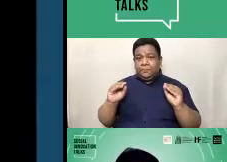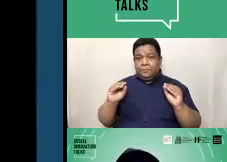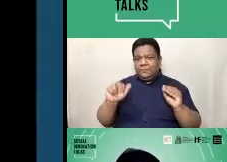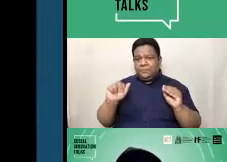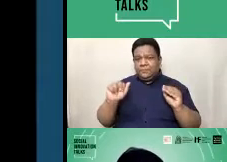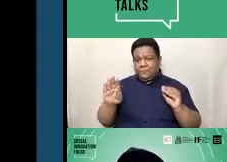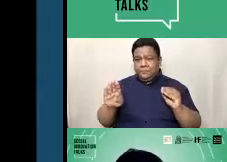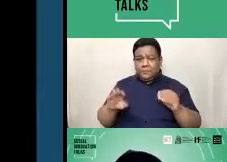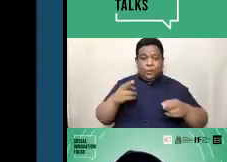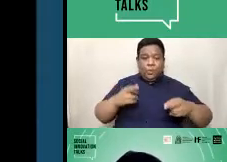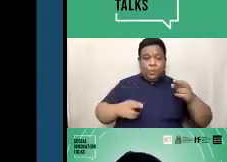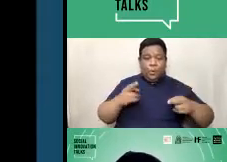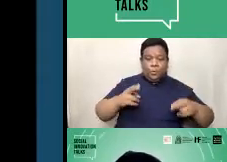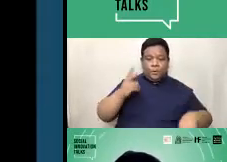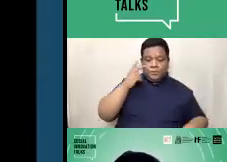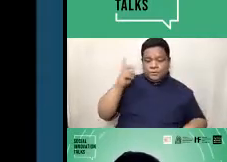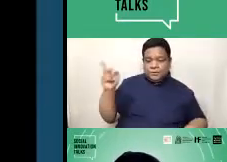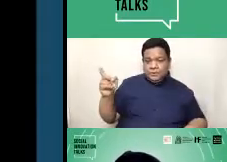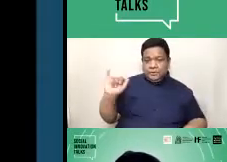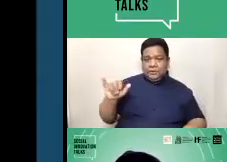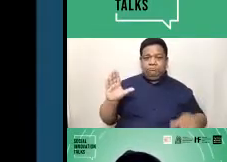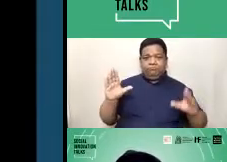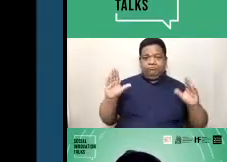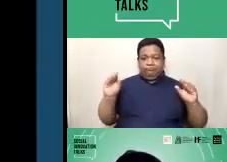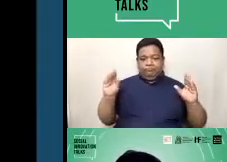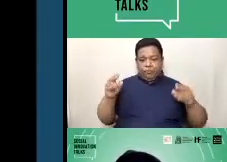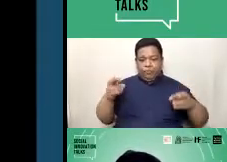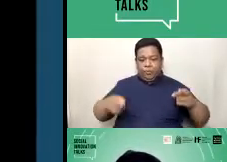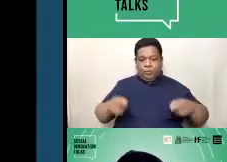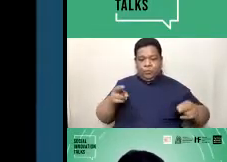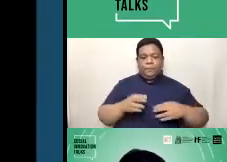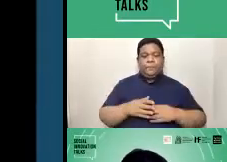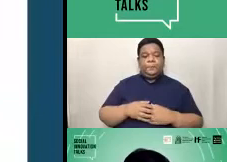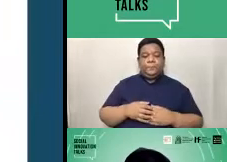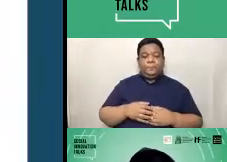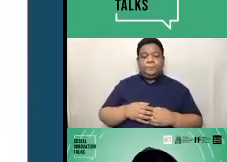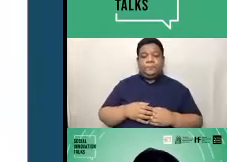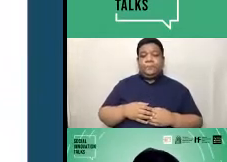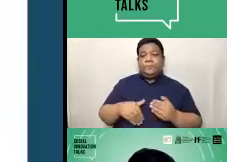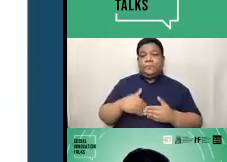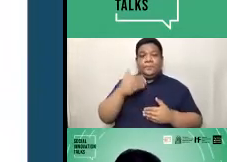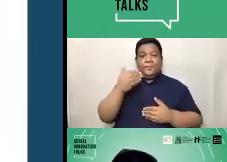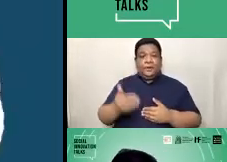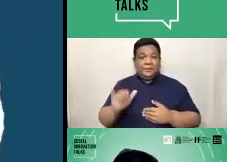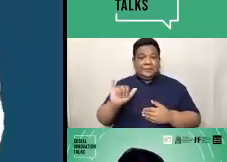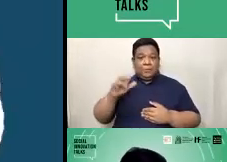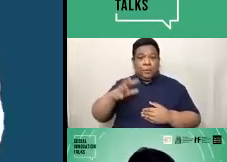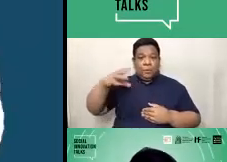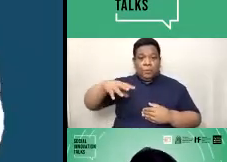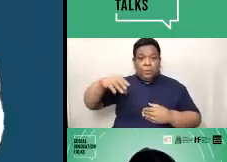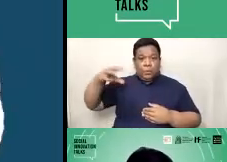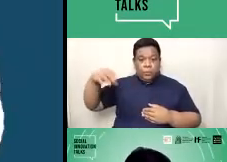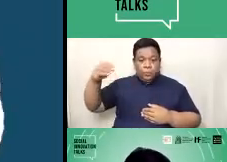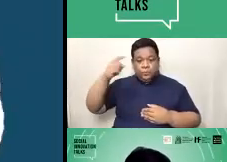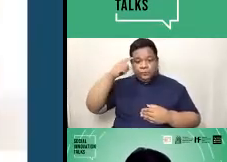robot might have a mechanical gripper. And on the other hand, just like an octopus has suction